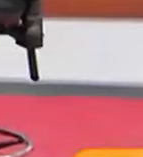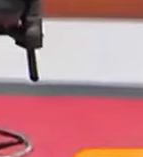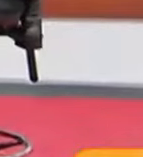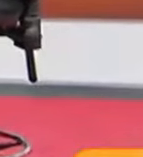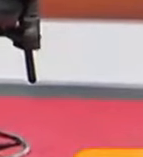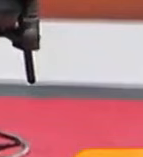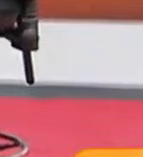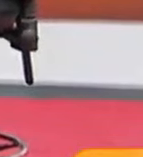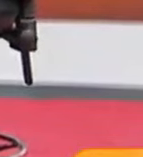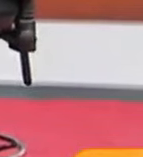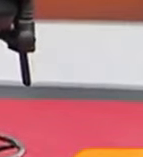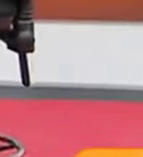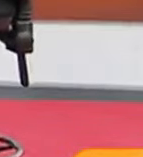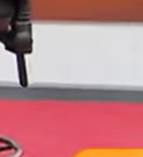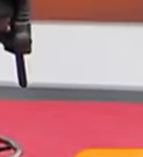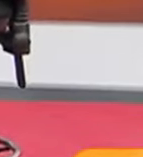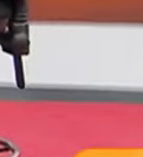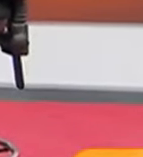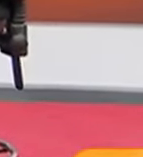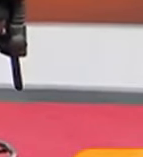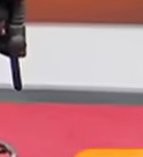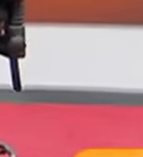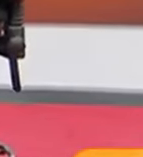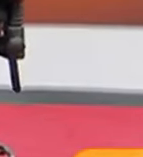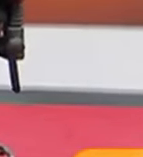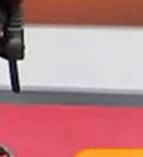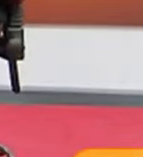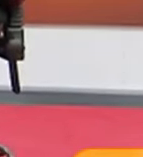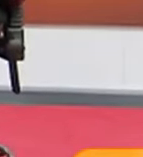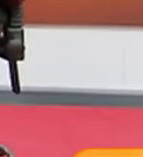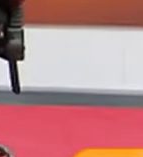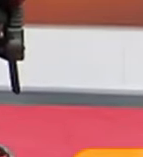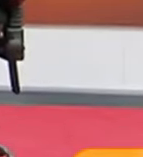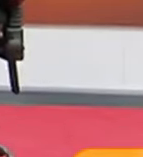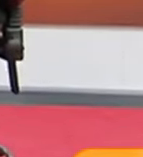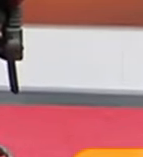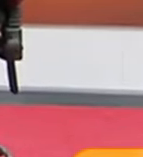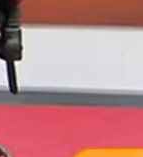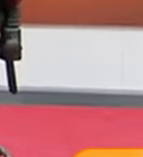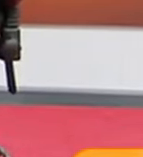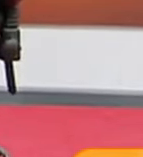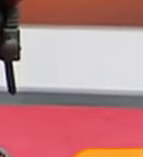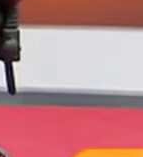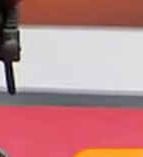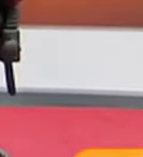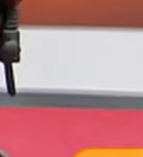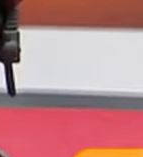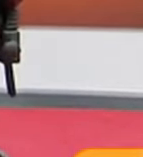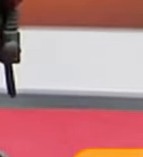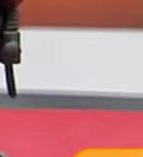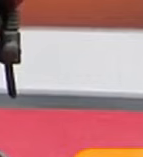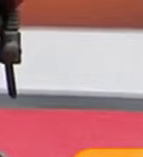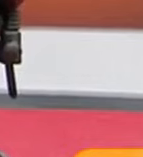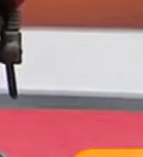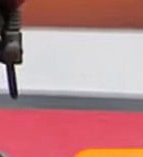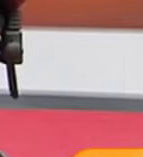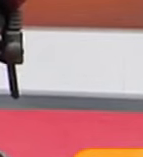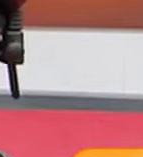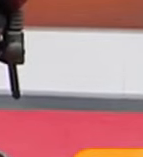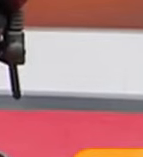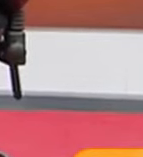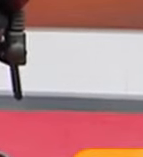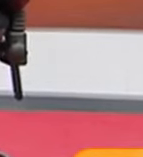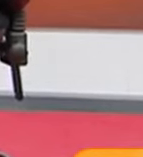it? Sure. Now, last year in November, you gazetted three members of the Social Health